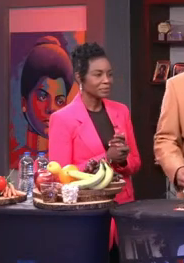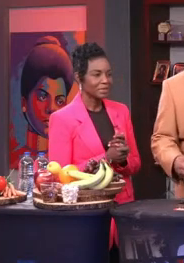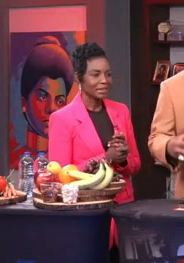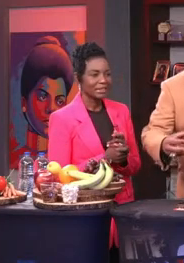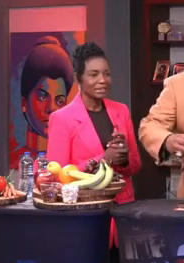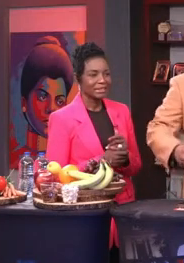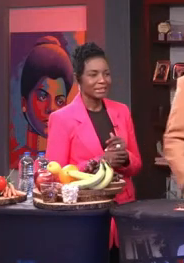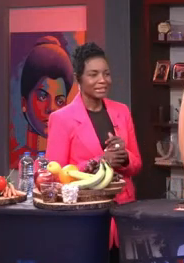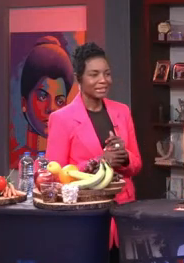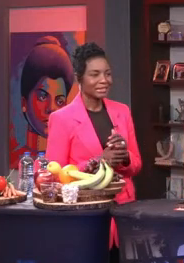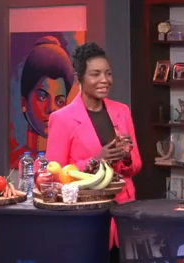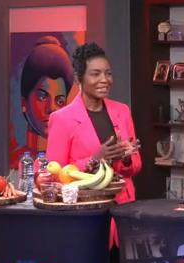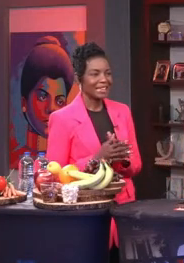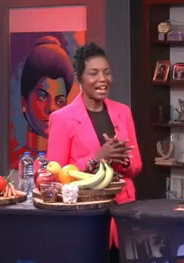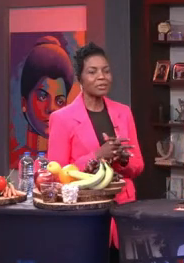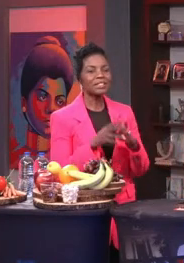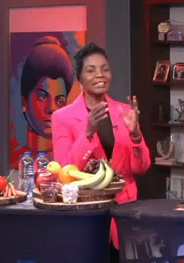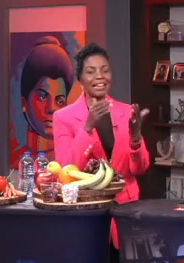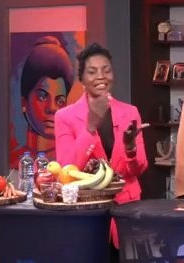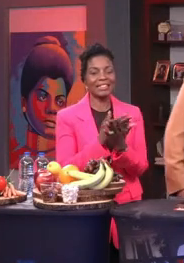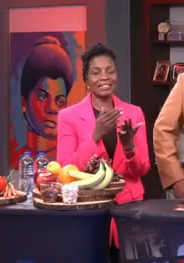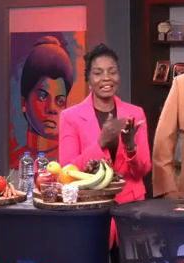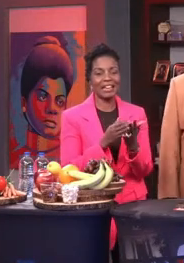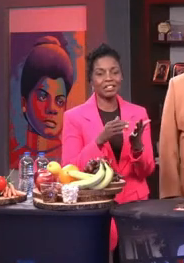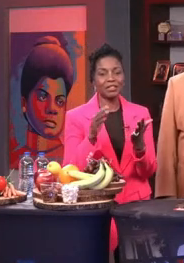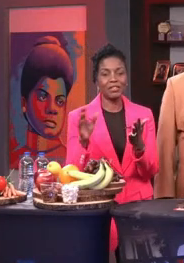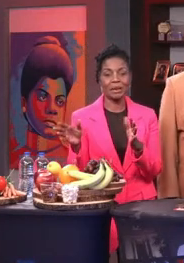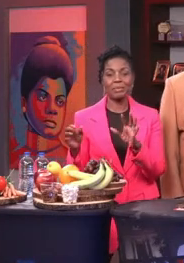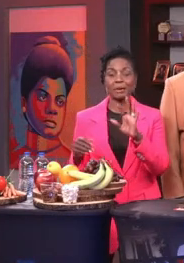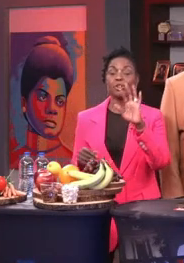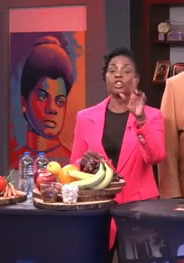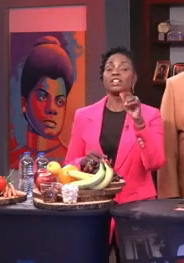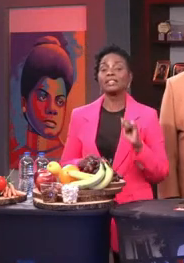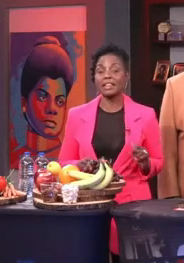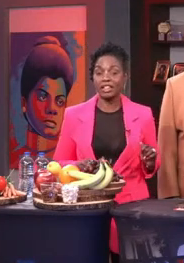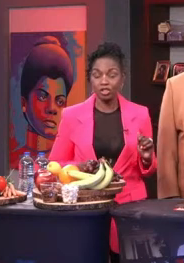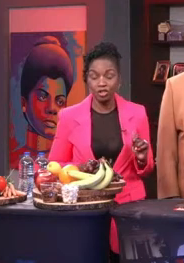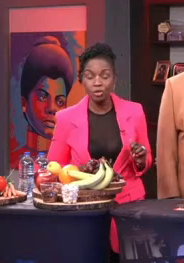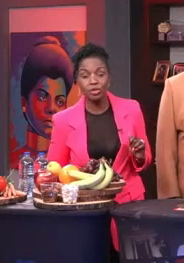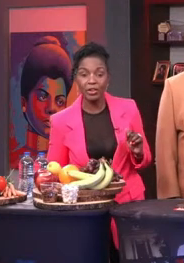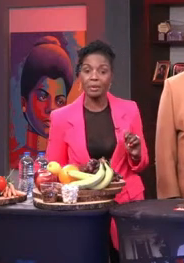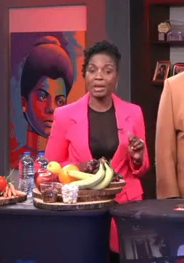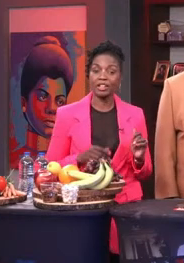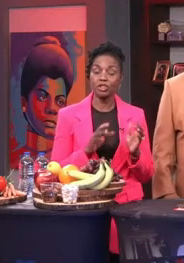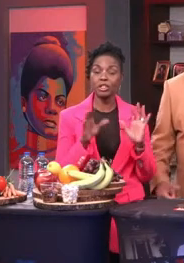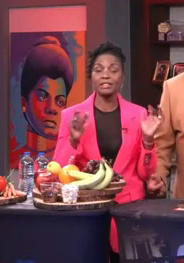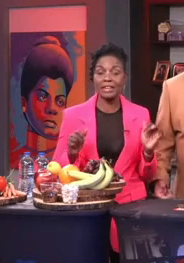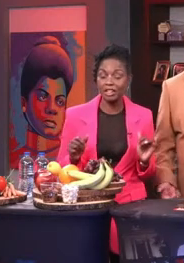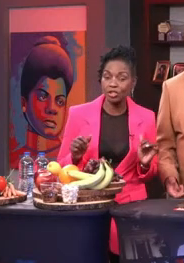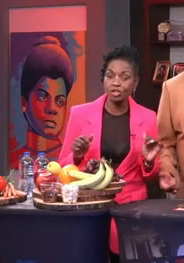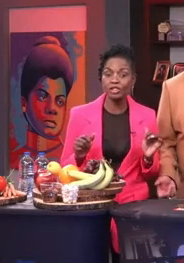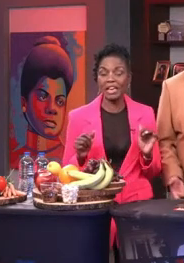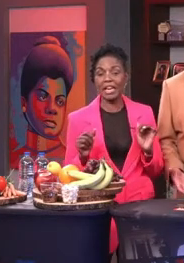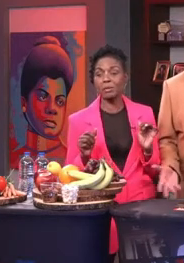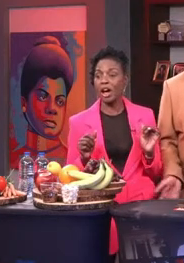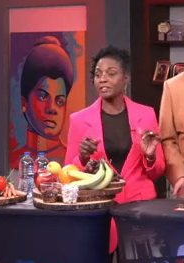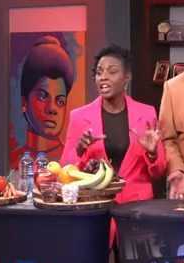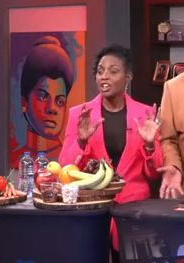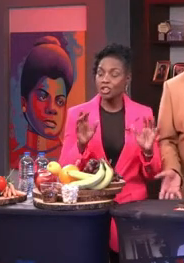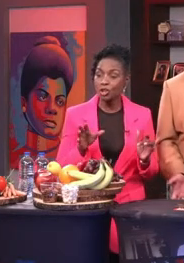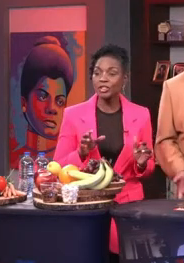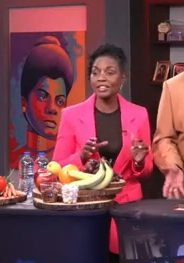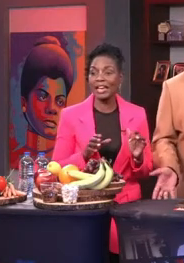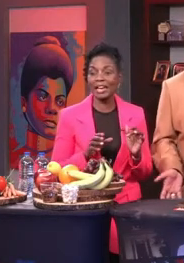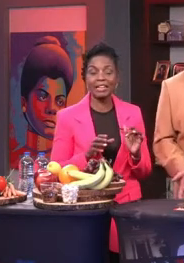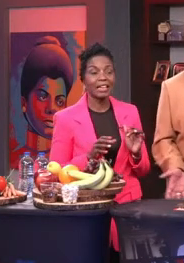pork. You know you got. I would say let's take out the fat back, but you didn't say that you use fat back, and you didn't say that you use ham